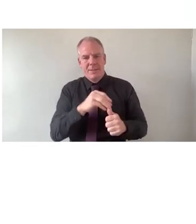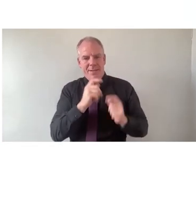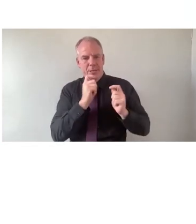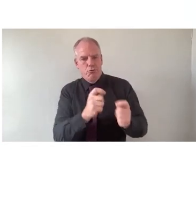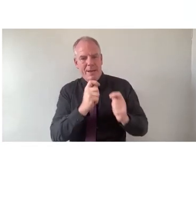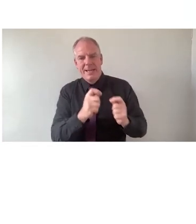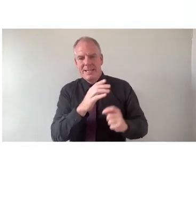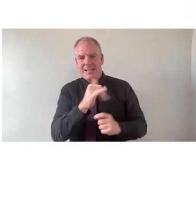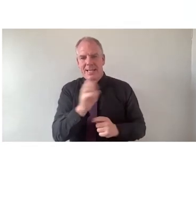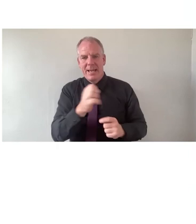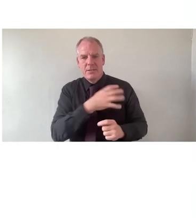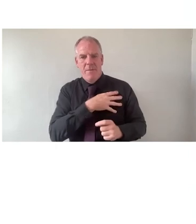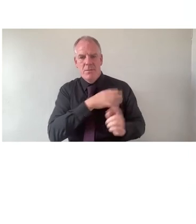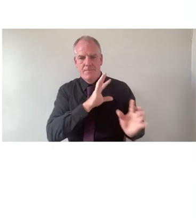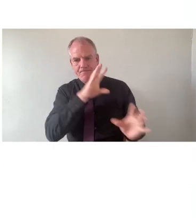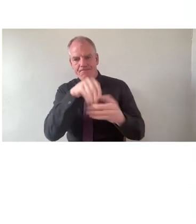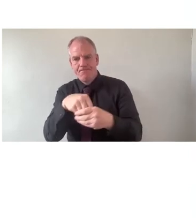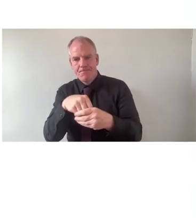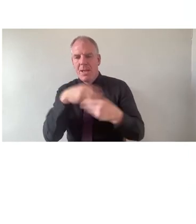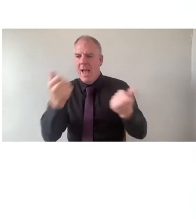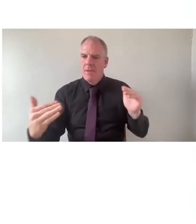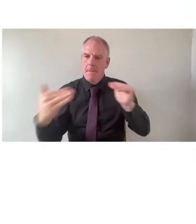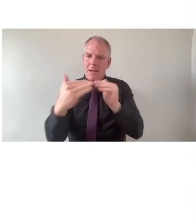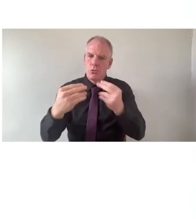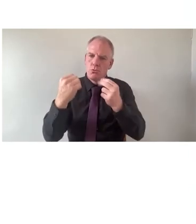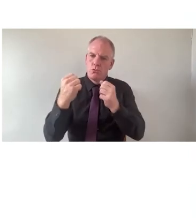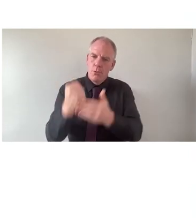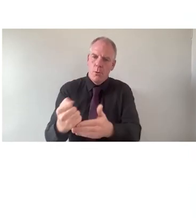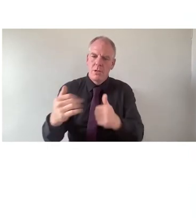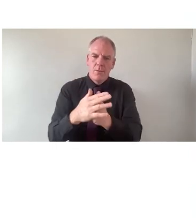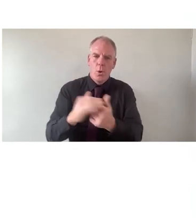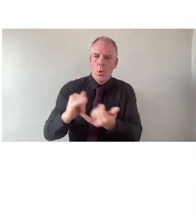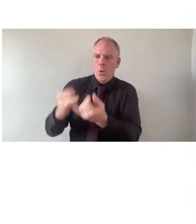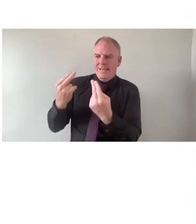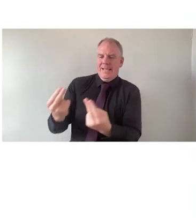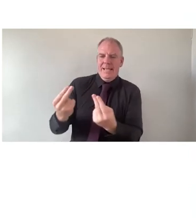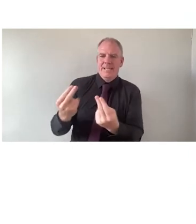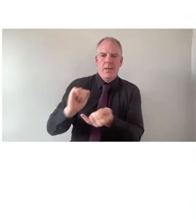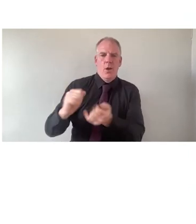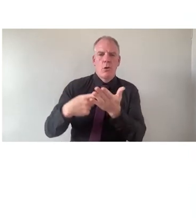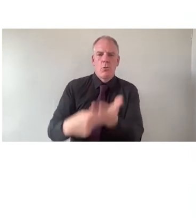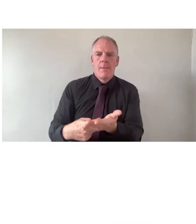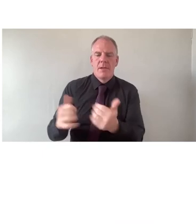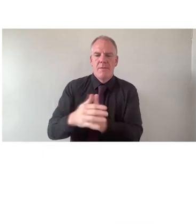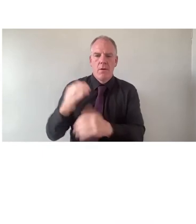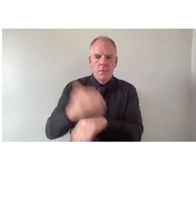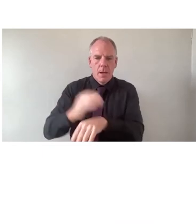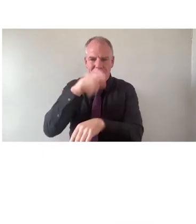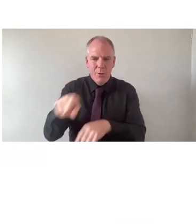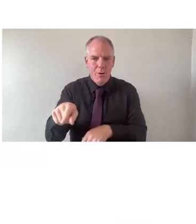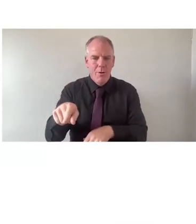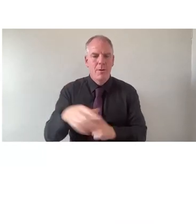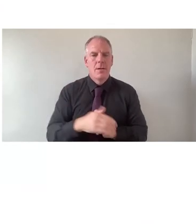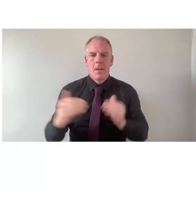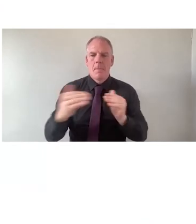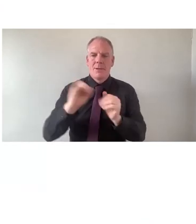trained case officers to develop tailored supports actually for the needs and requirements of individual job seekers. But picking up on